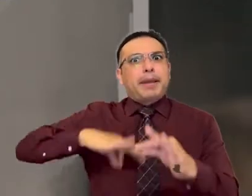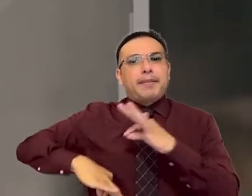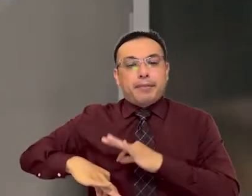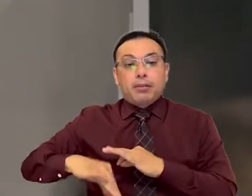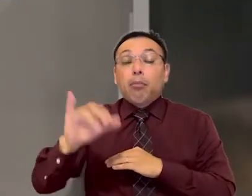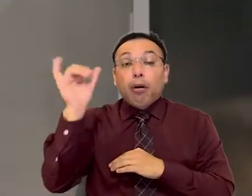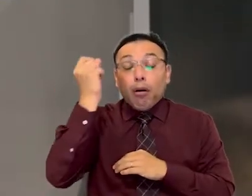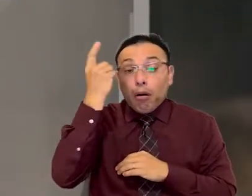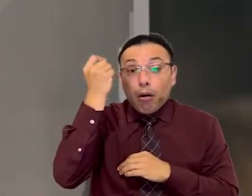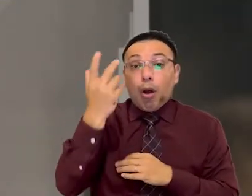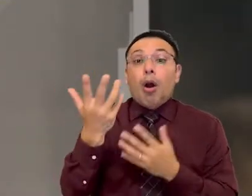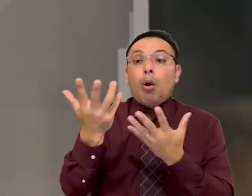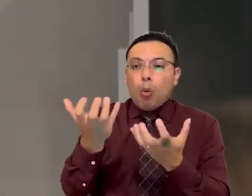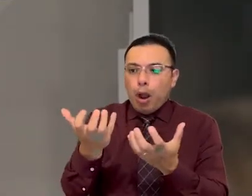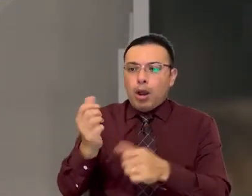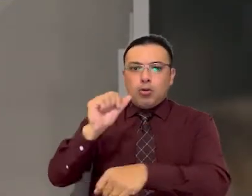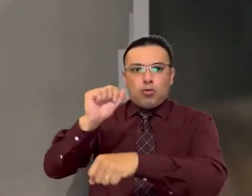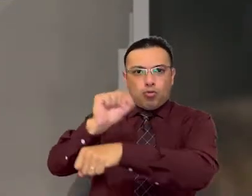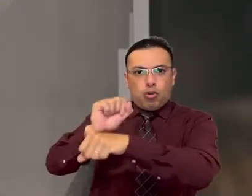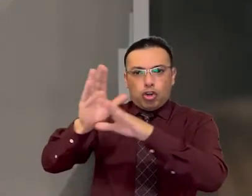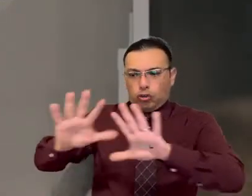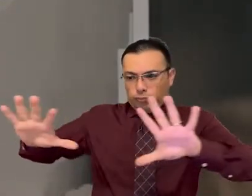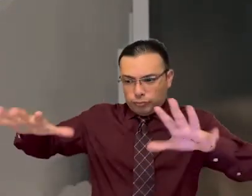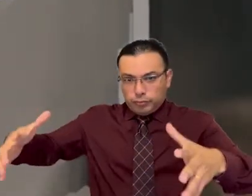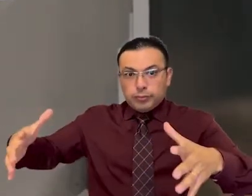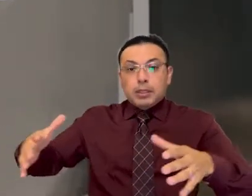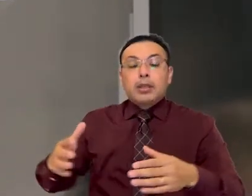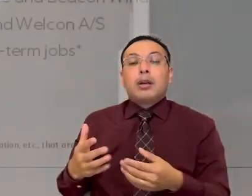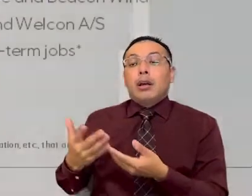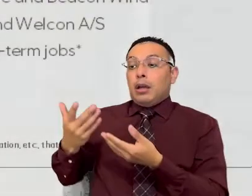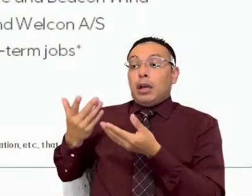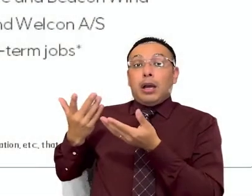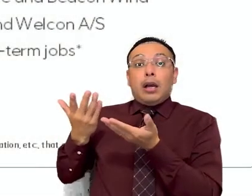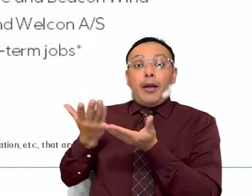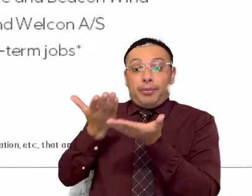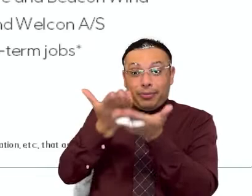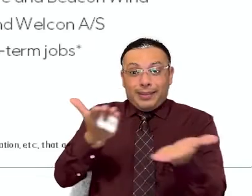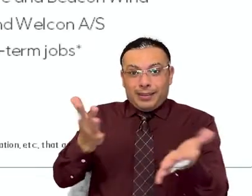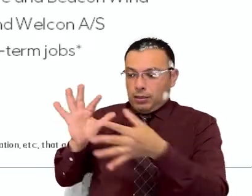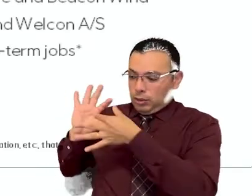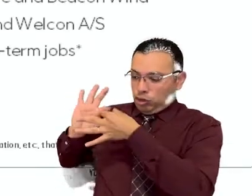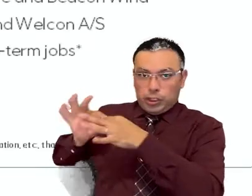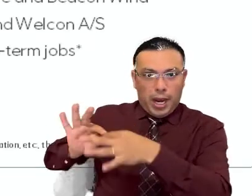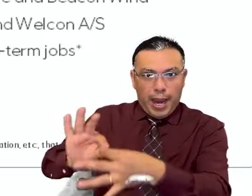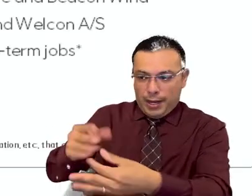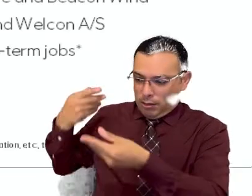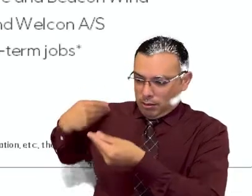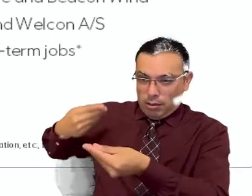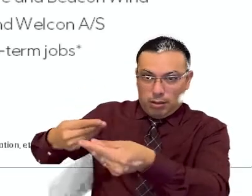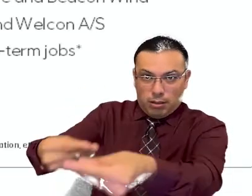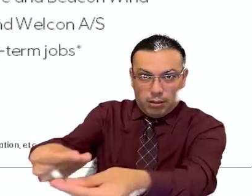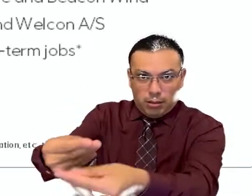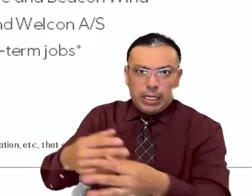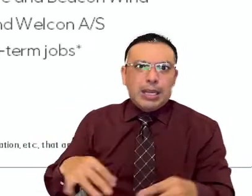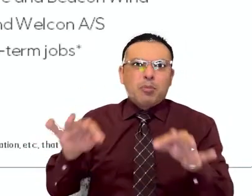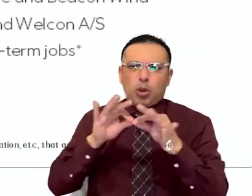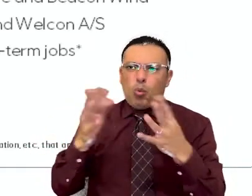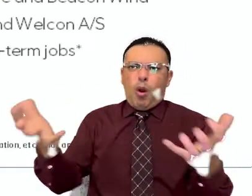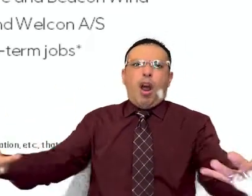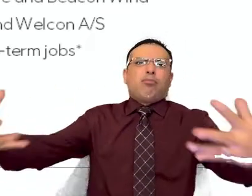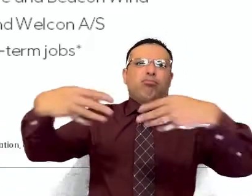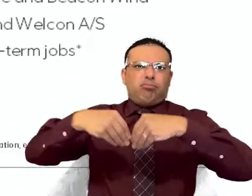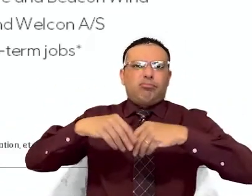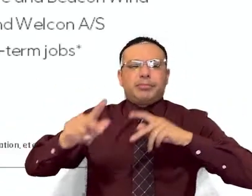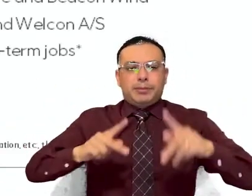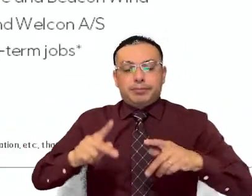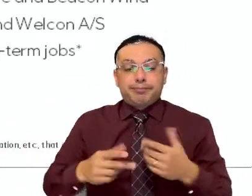supply chain of the future, and doing it in an inclusive way. So breaking that down, we're investing heavily in local ports and regional